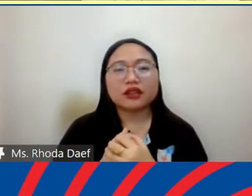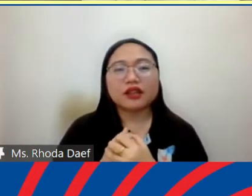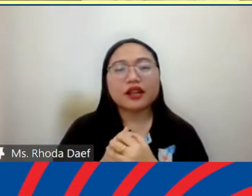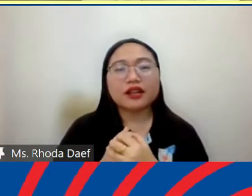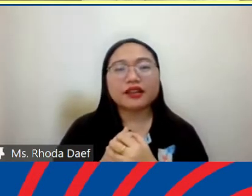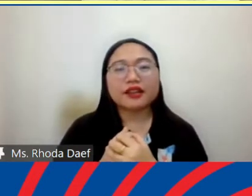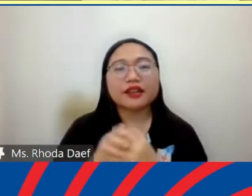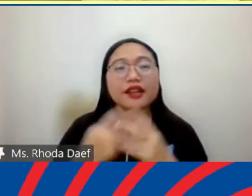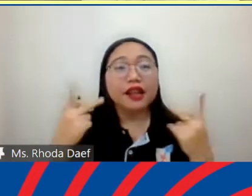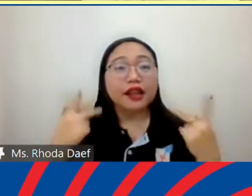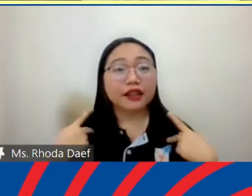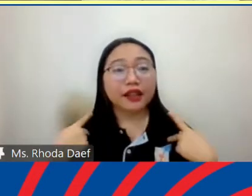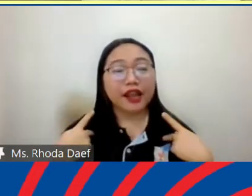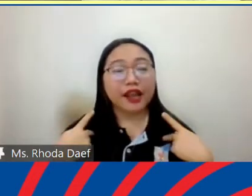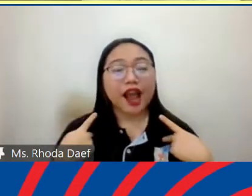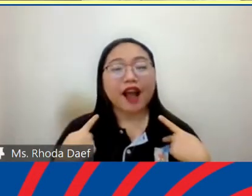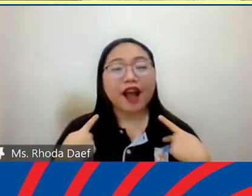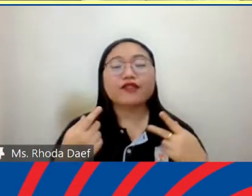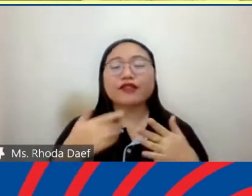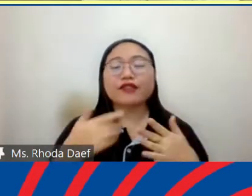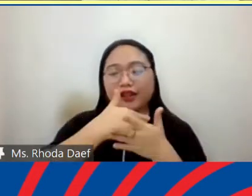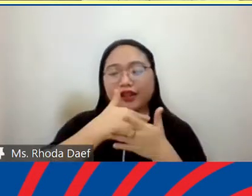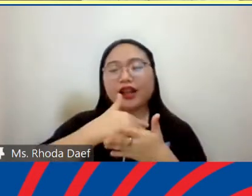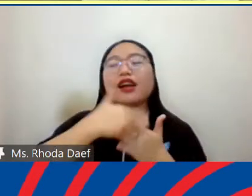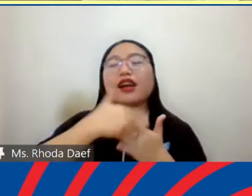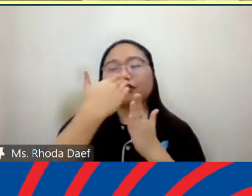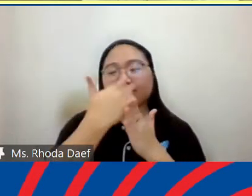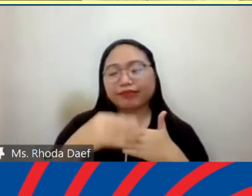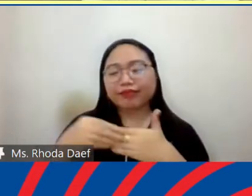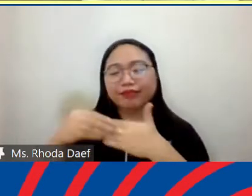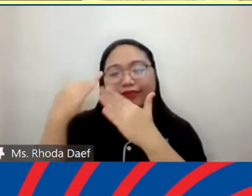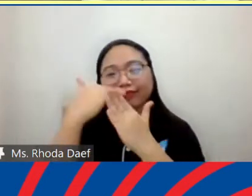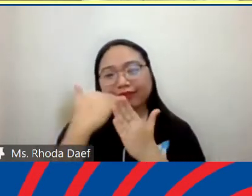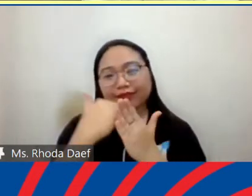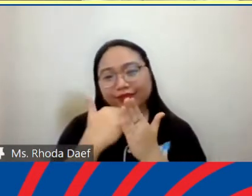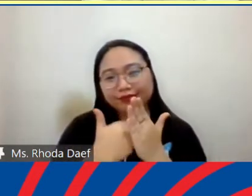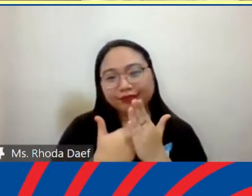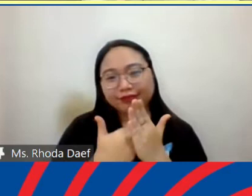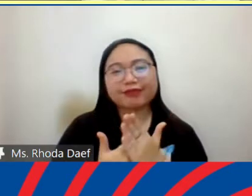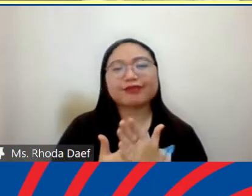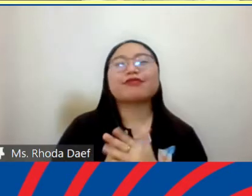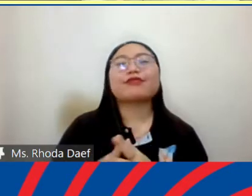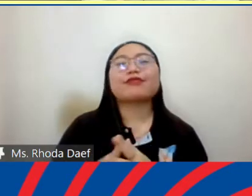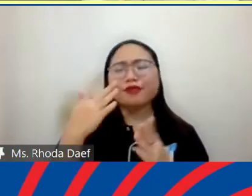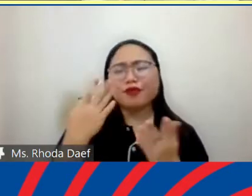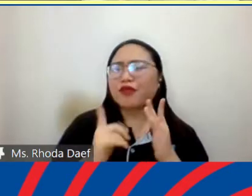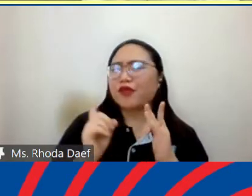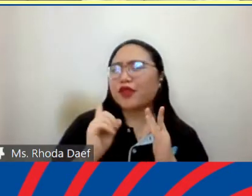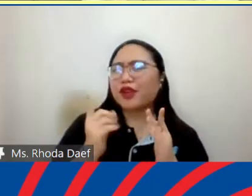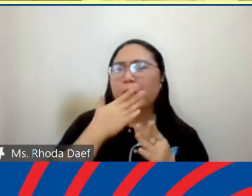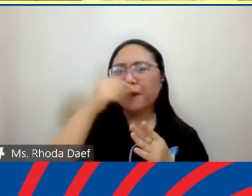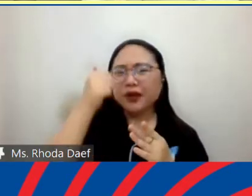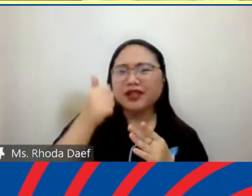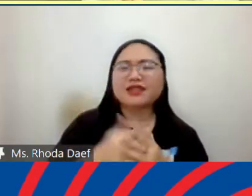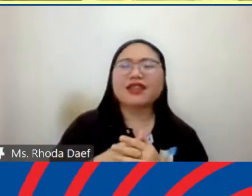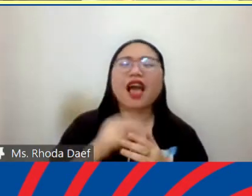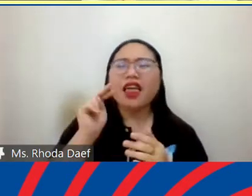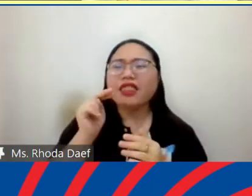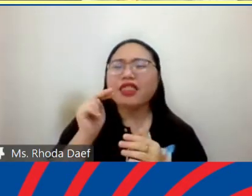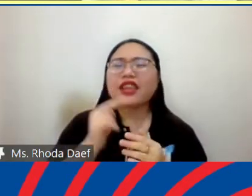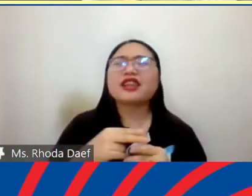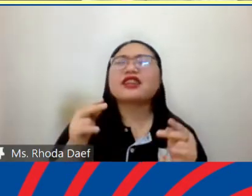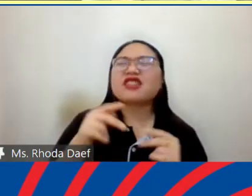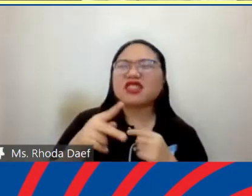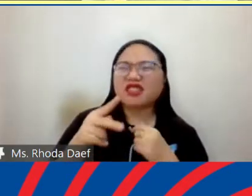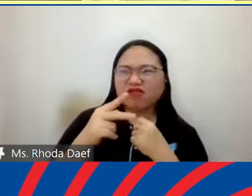are some guidelines. No? What are the best practices in file naming? So you have to keep it short, but at the same